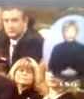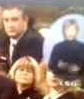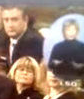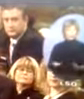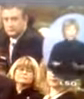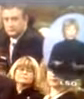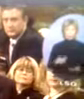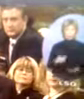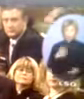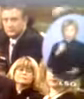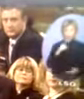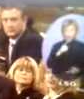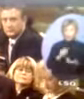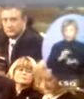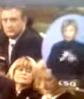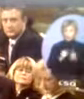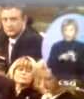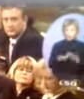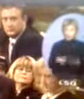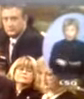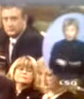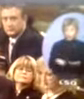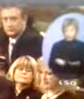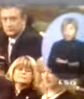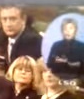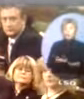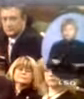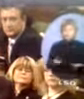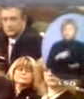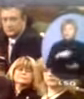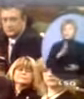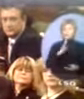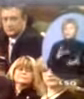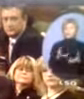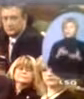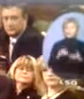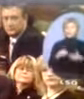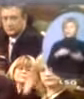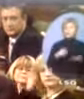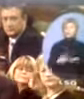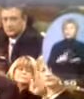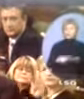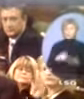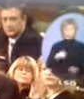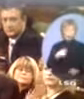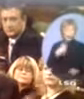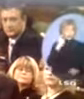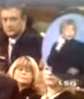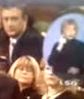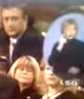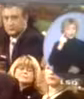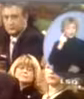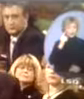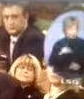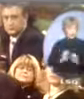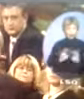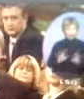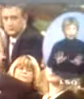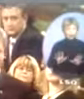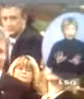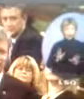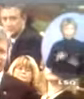Now, Mr. Speaker, when we're speaking about the will of the House, I understand pretty clearly from this question period, Conservative Party, the